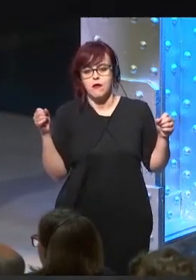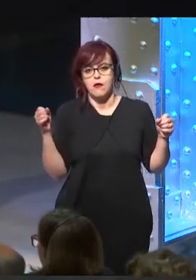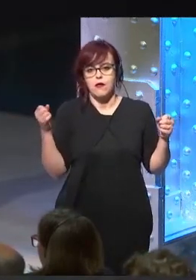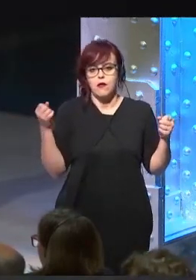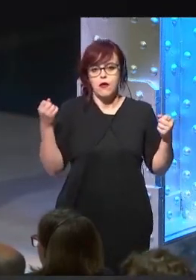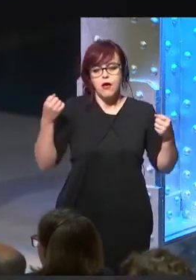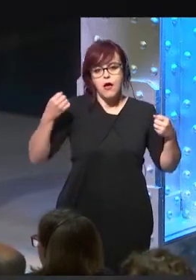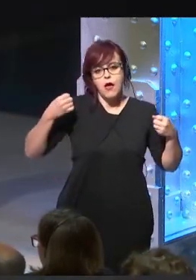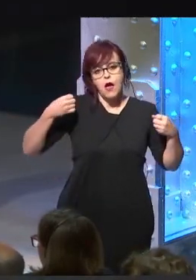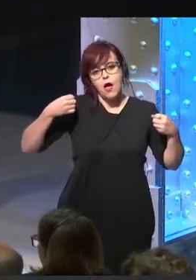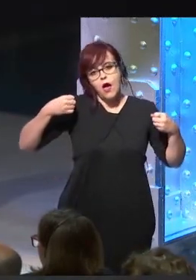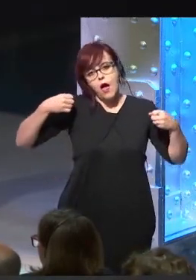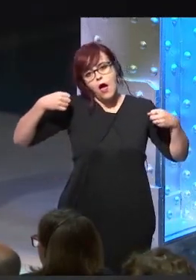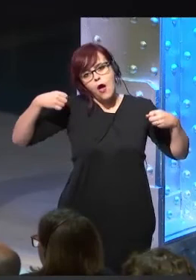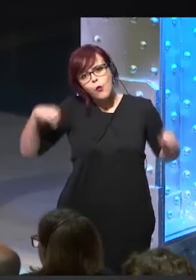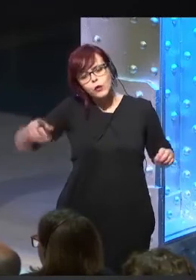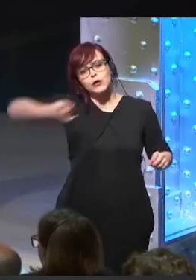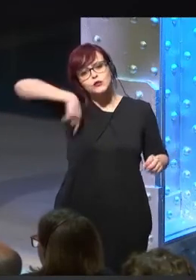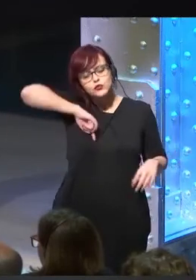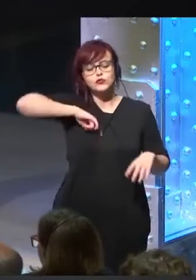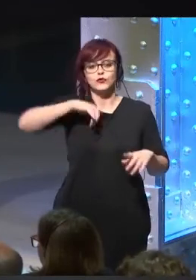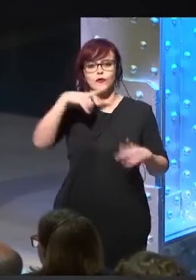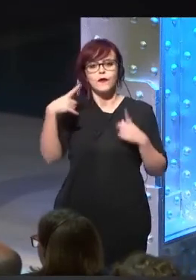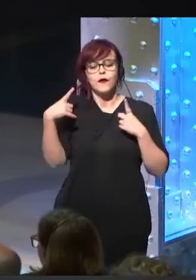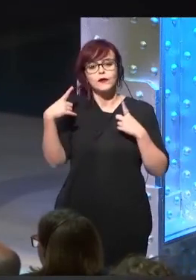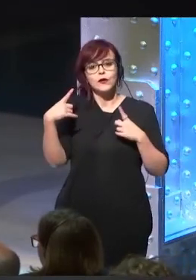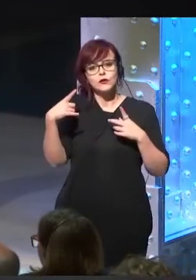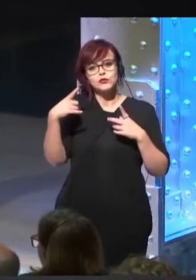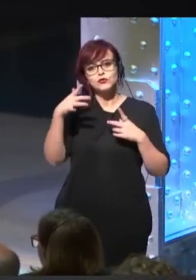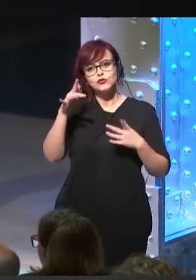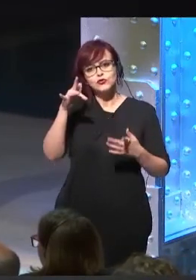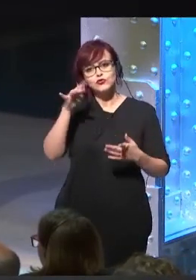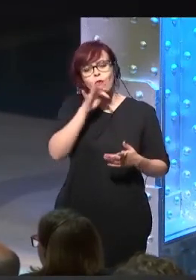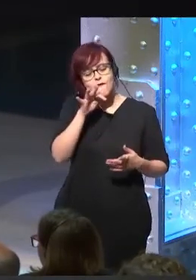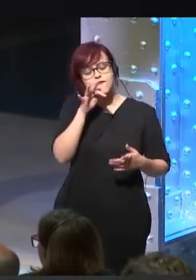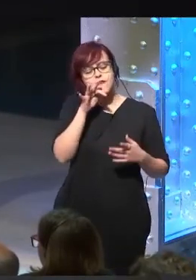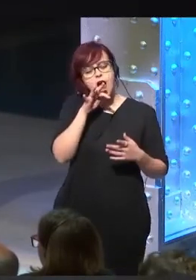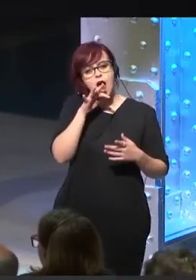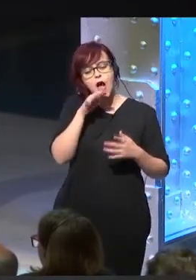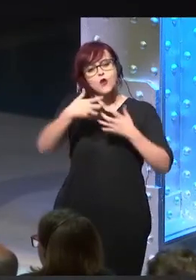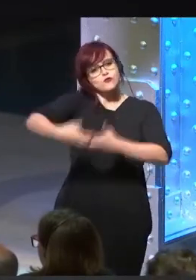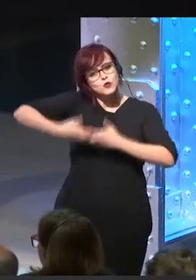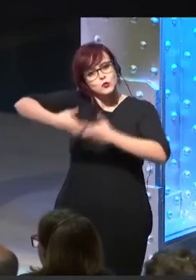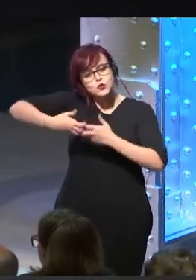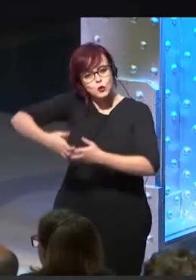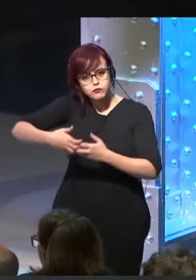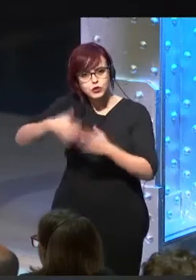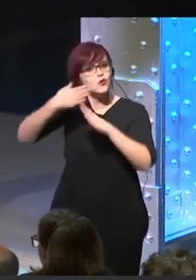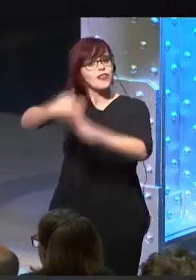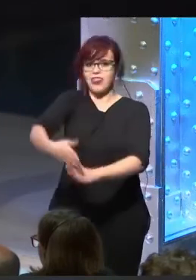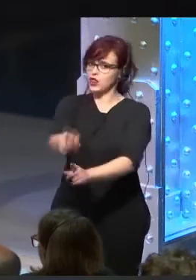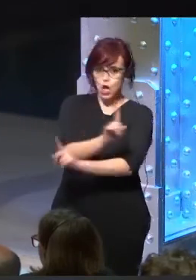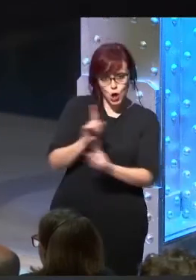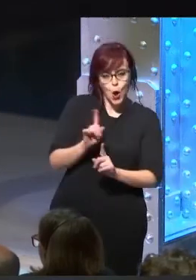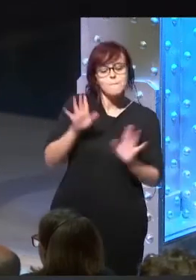mean, I think it's quite extraordinary that the voice of authority is still male. However, I